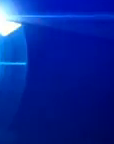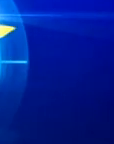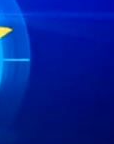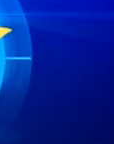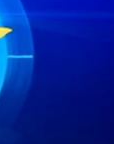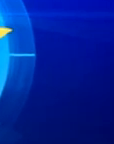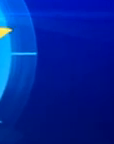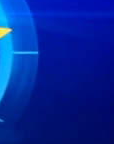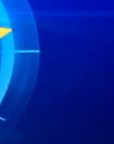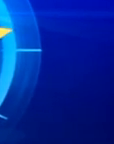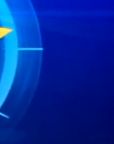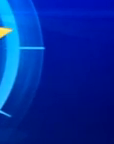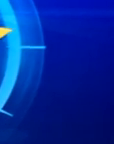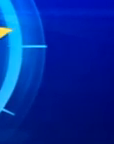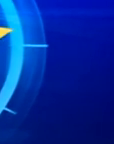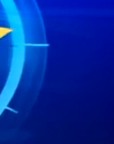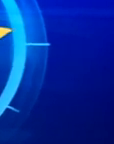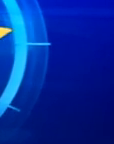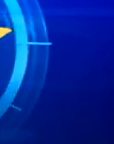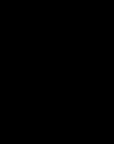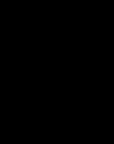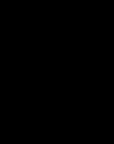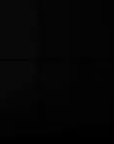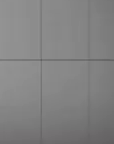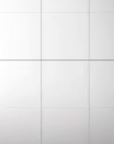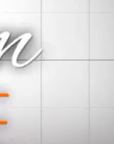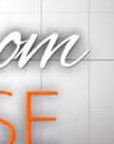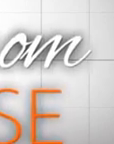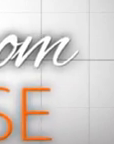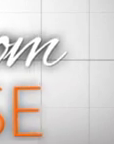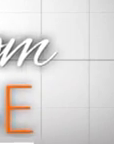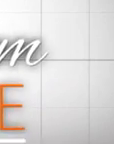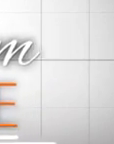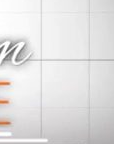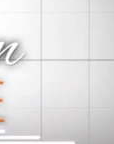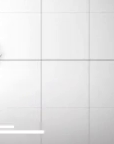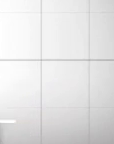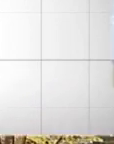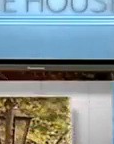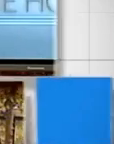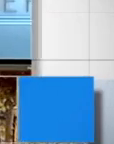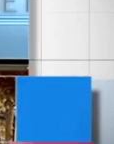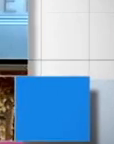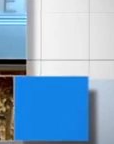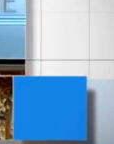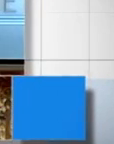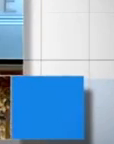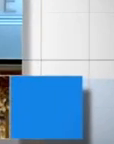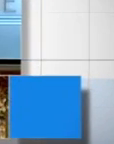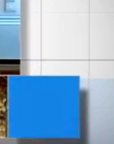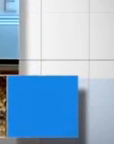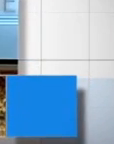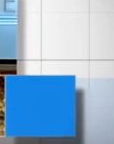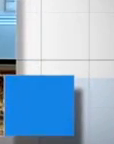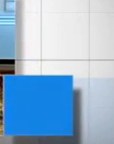and they follow. SABC News, Africa's news leader. We'll bring you highlights of Finance Minister Pravin